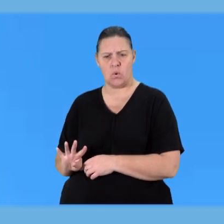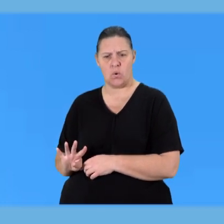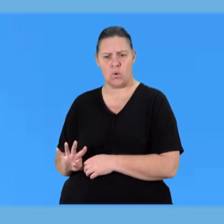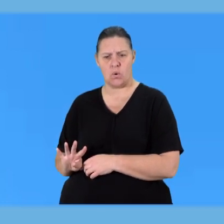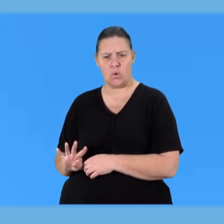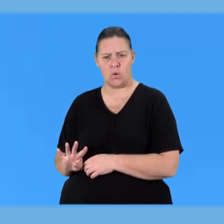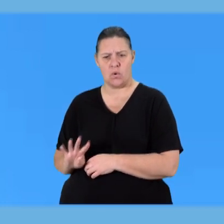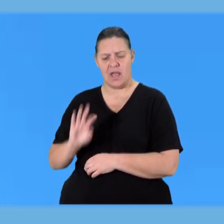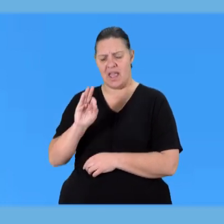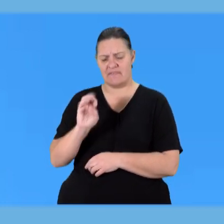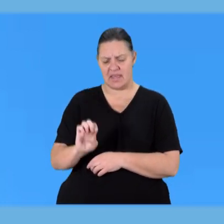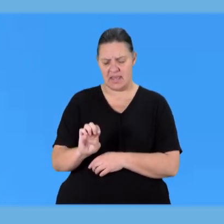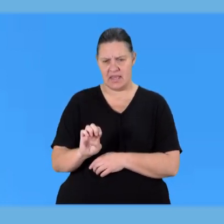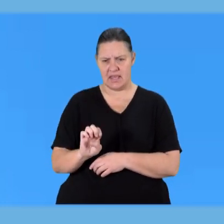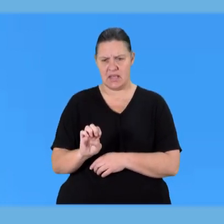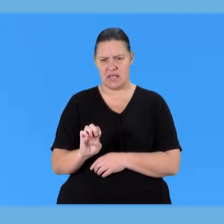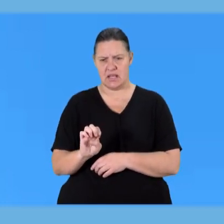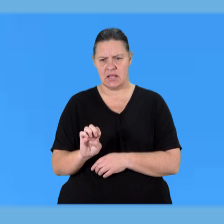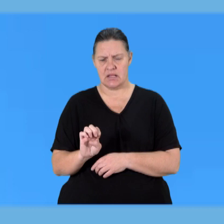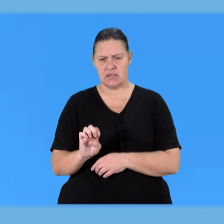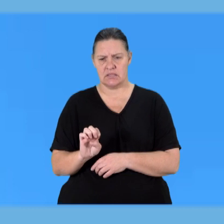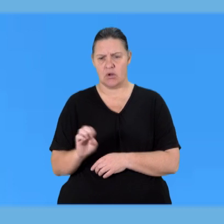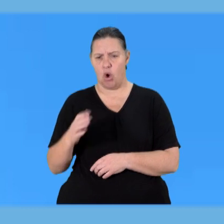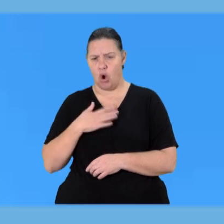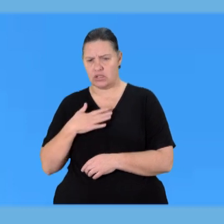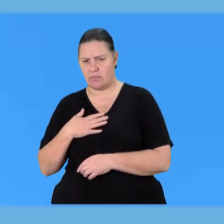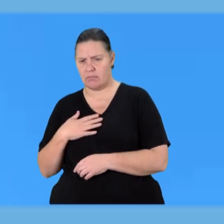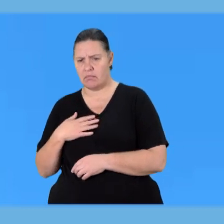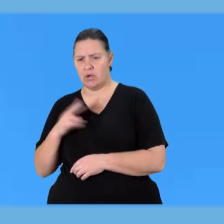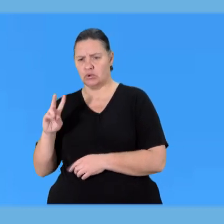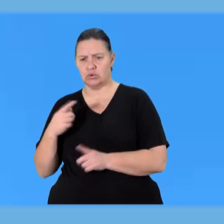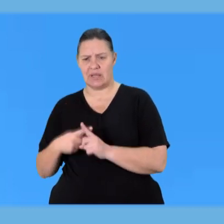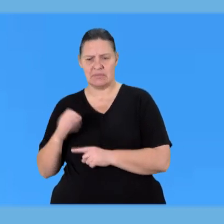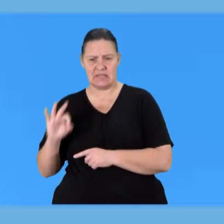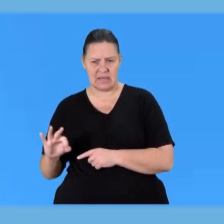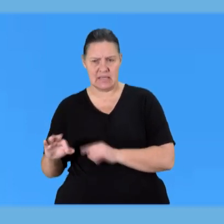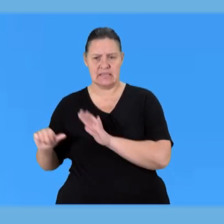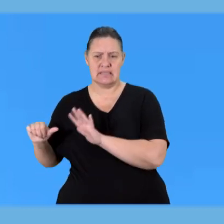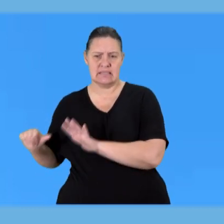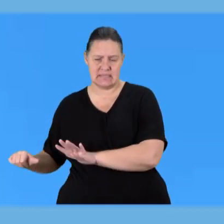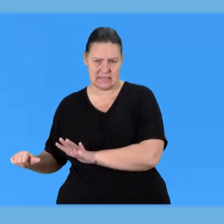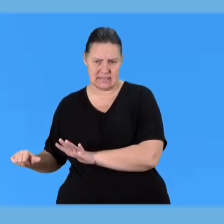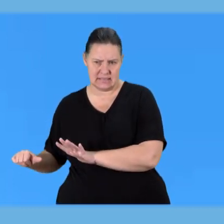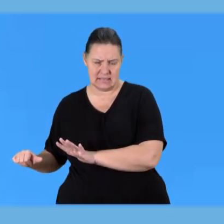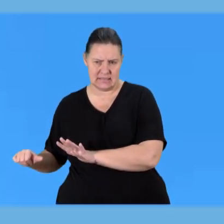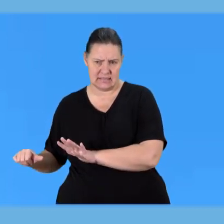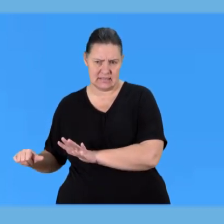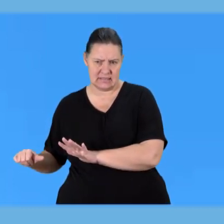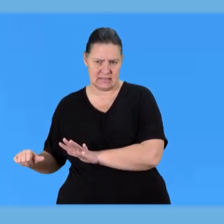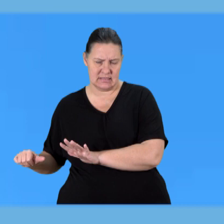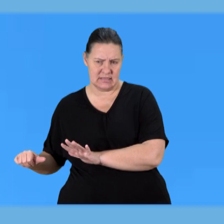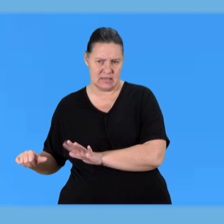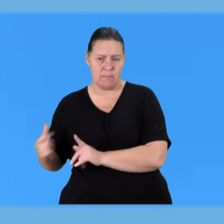4 Fe, these are the products. And then the oxygen, 2 times 3, that gives me 6